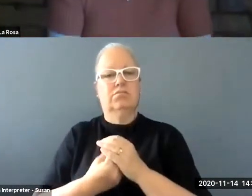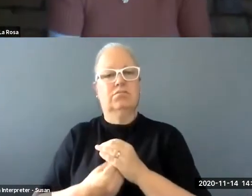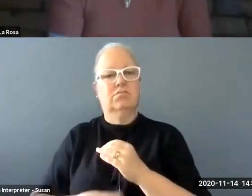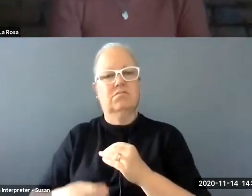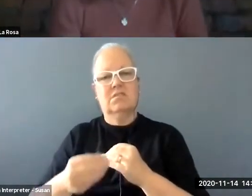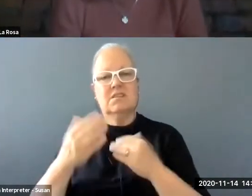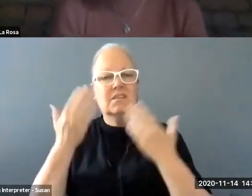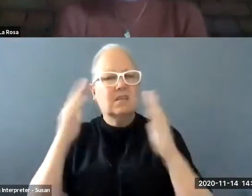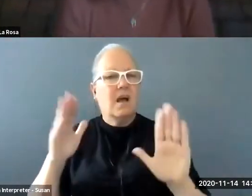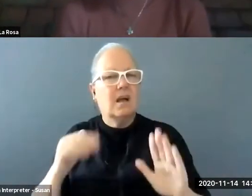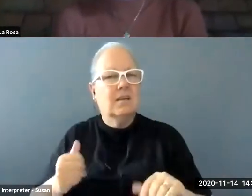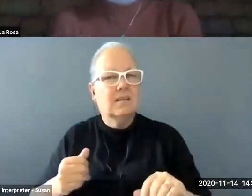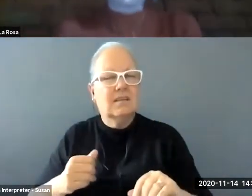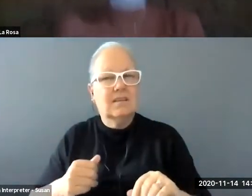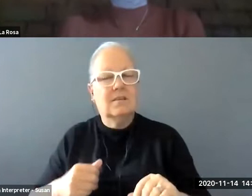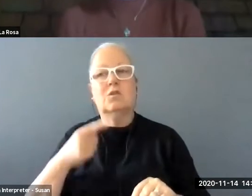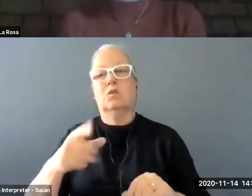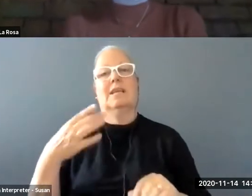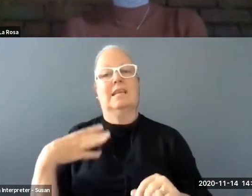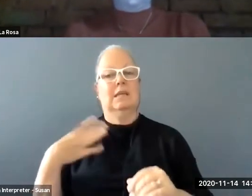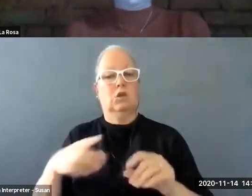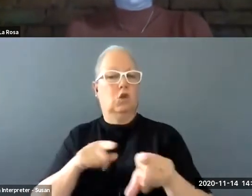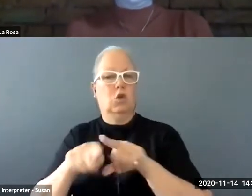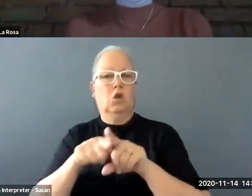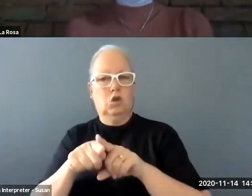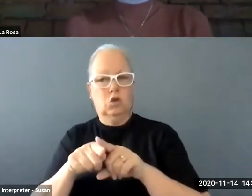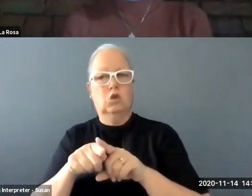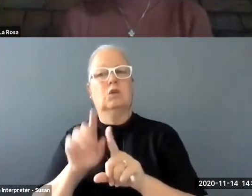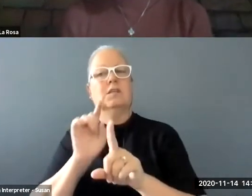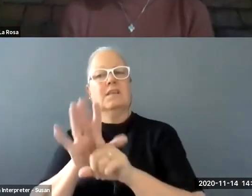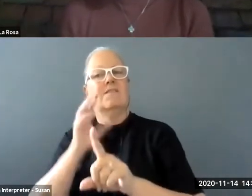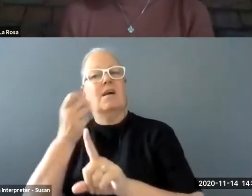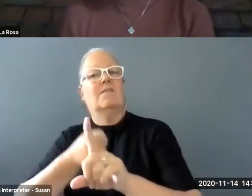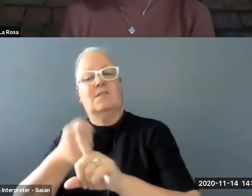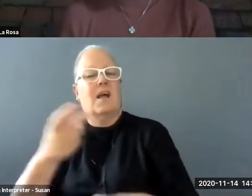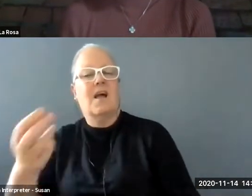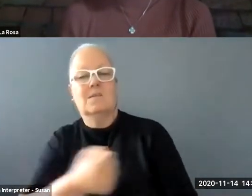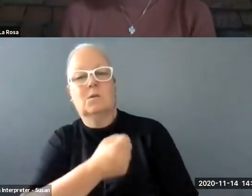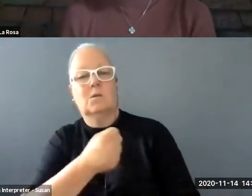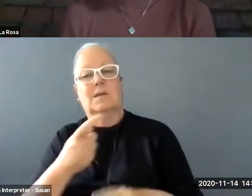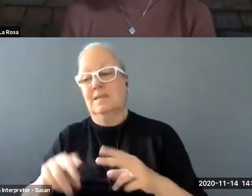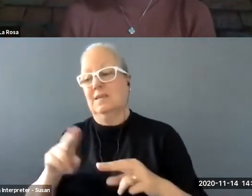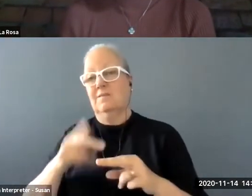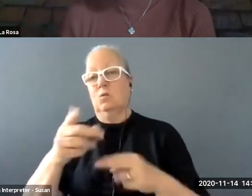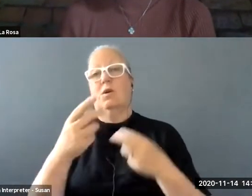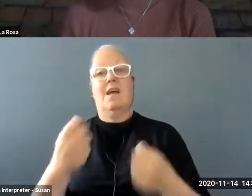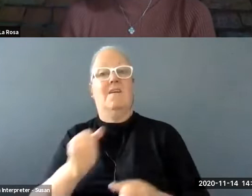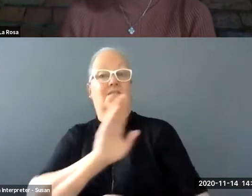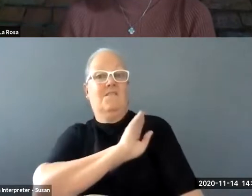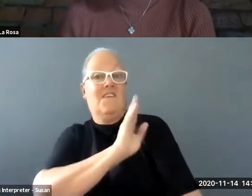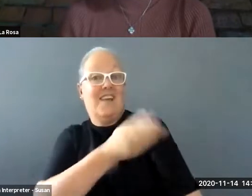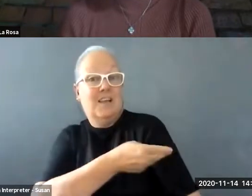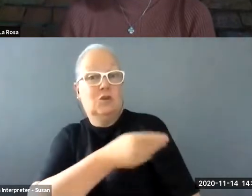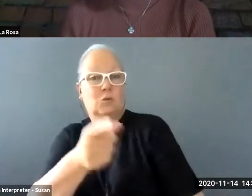you don't get a choice. You need to be able to learn to self-advocate, and you need, if you have energy,